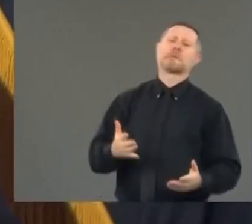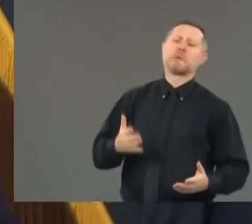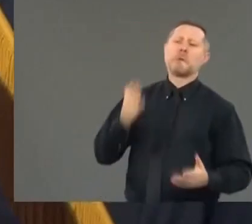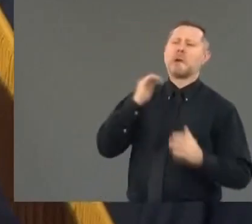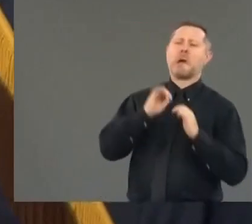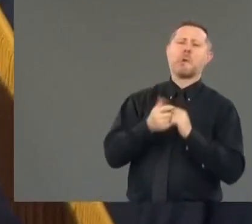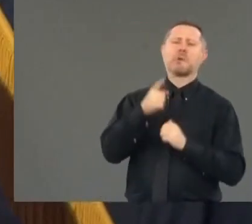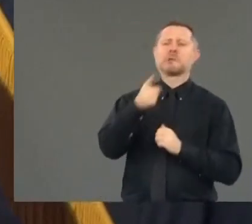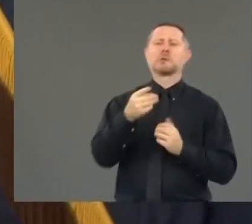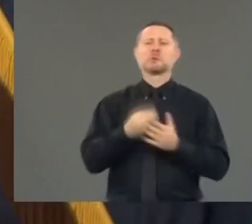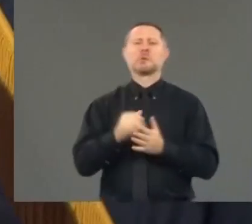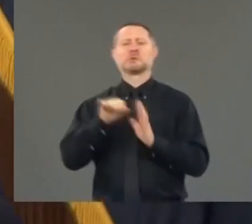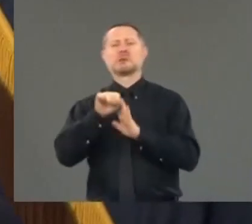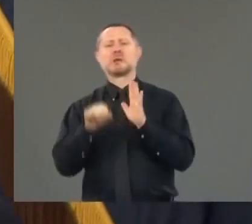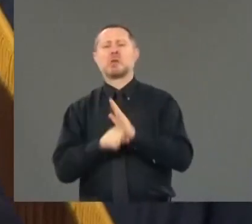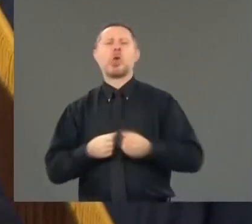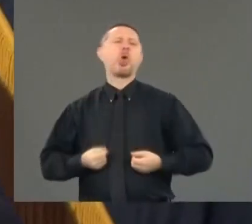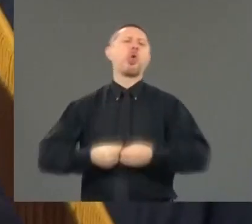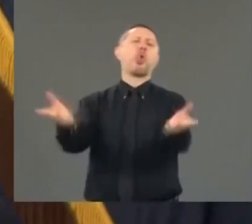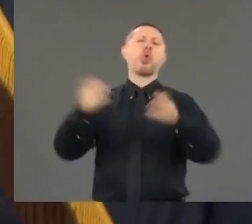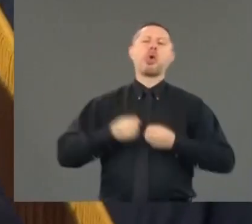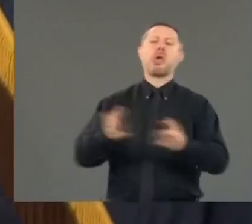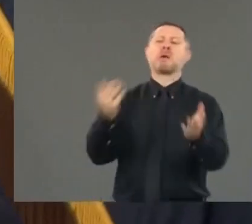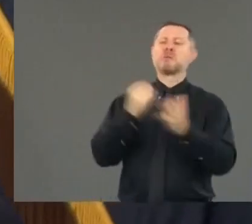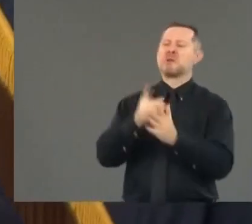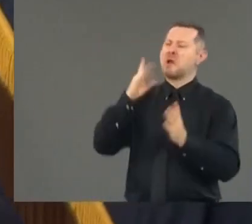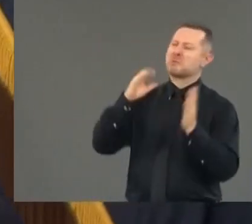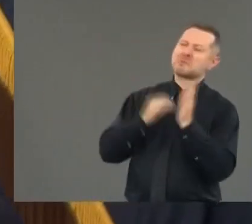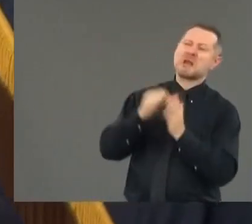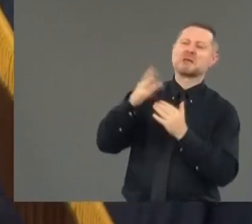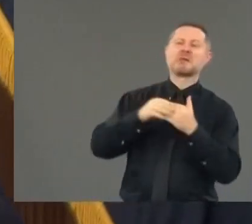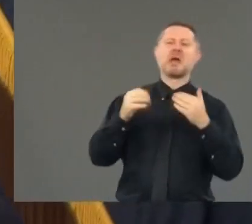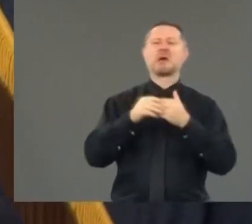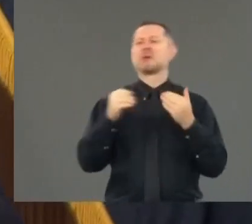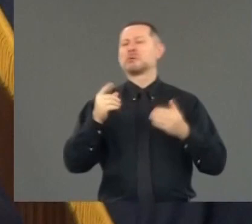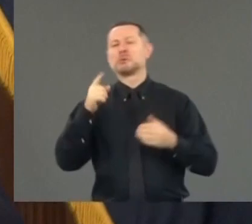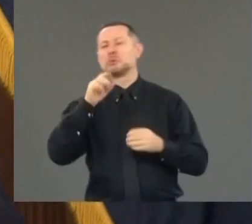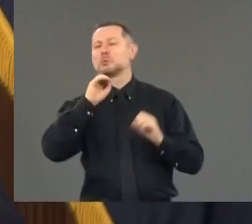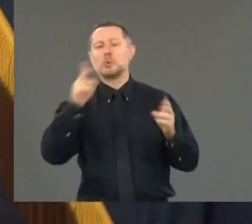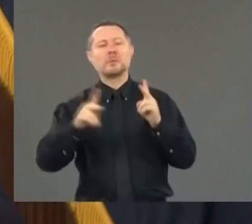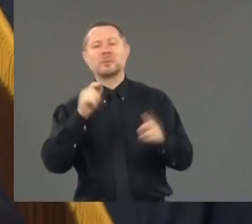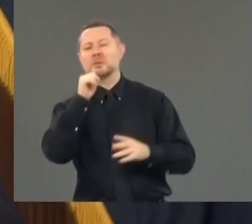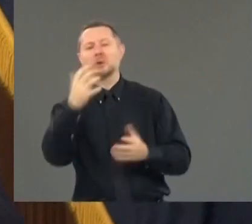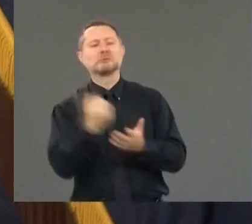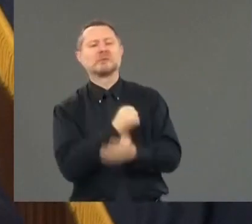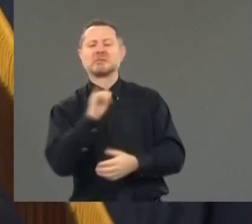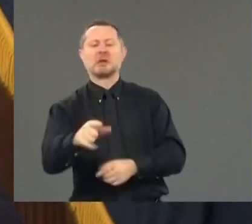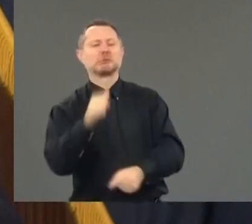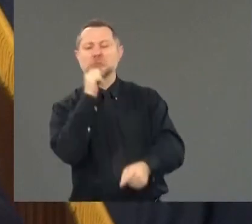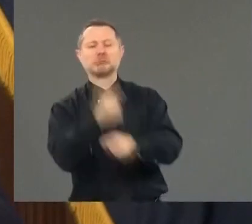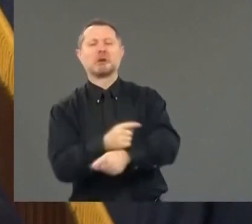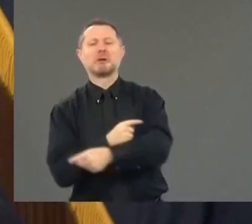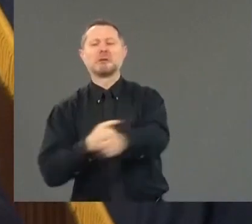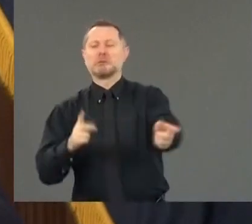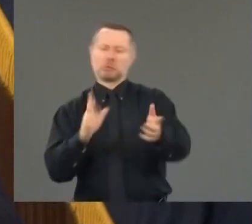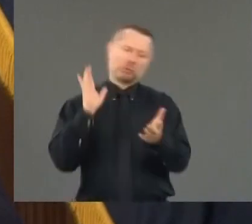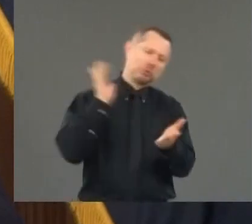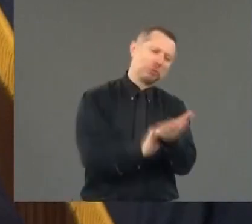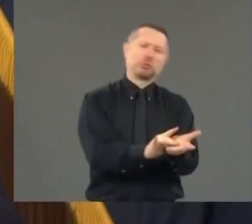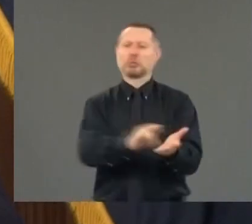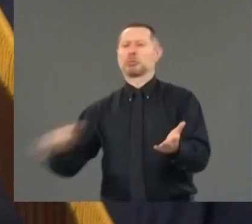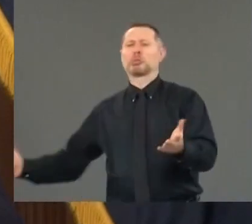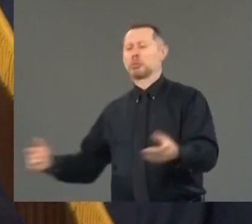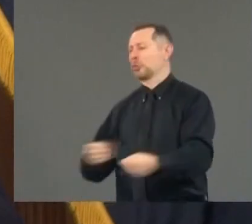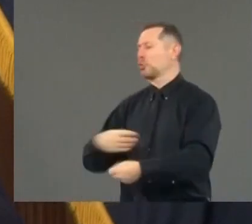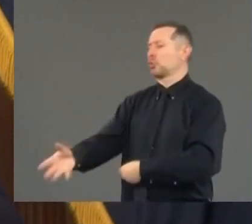state give out $100 million wrongfully in unemployment benefits, who